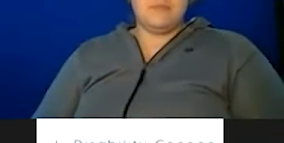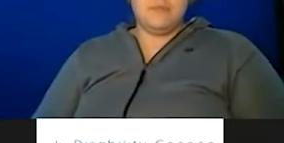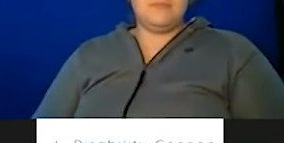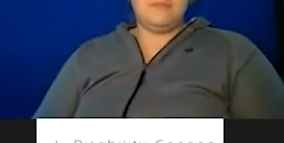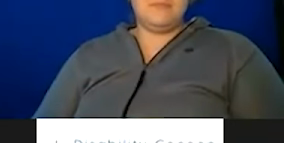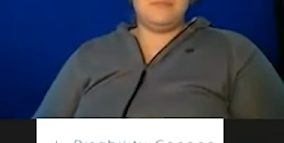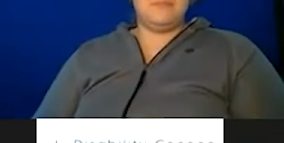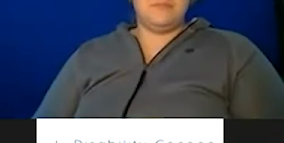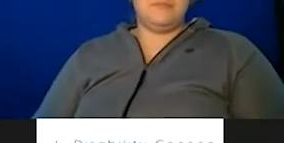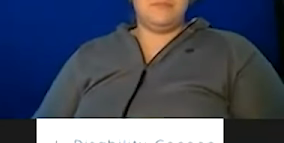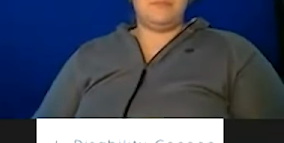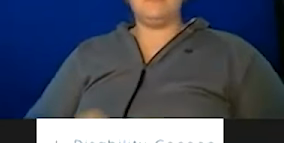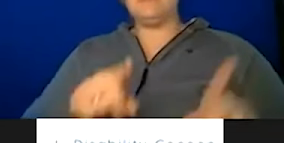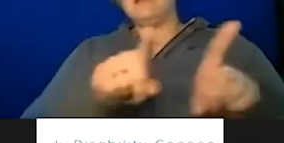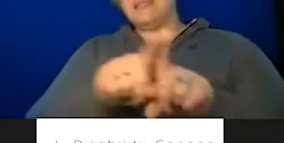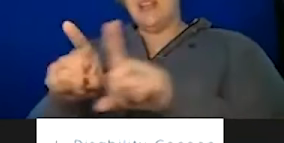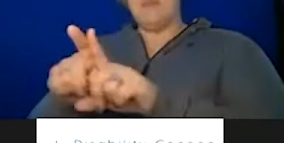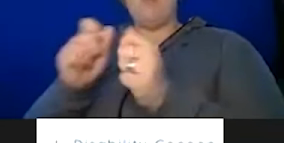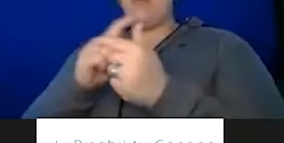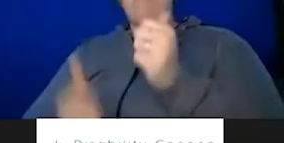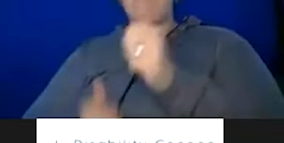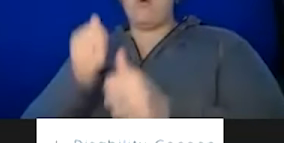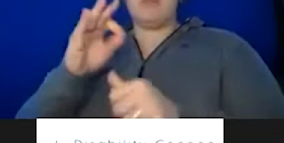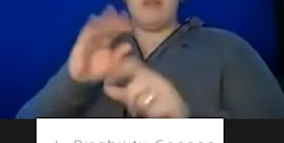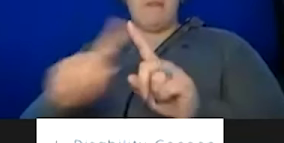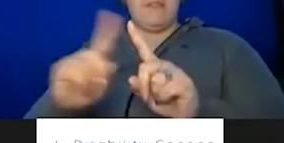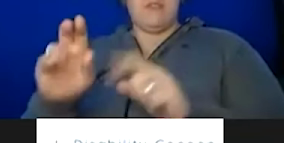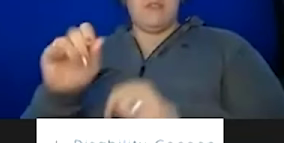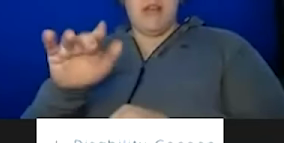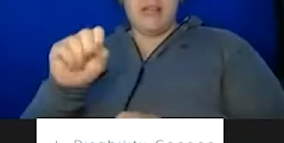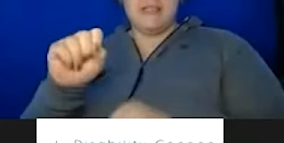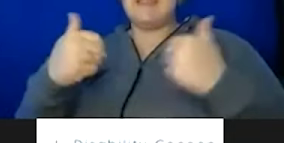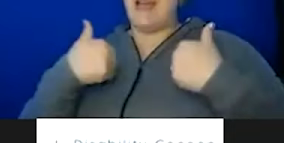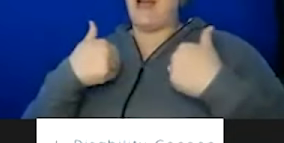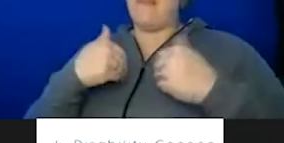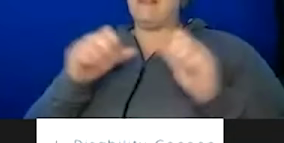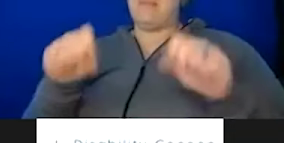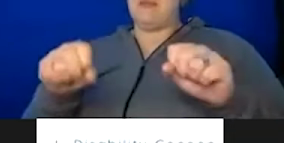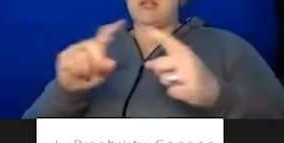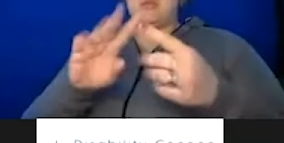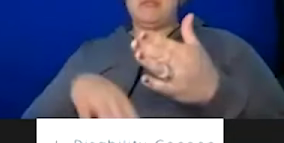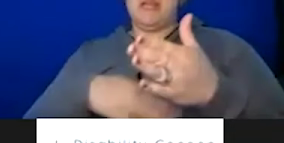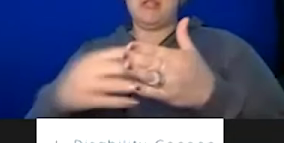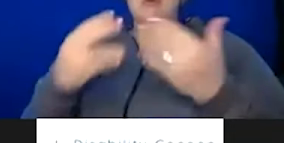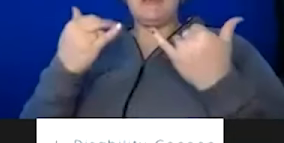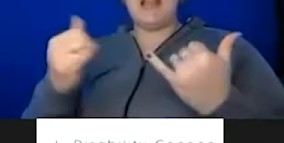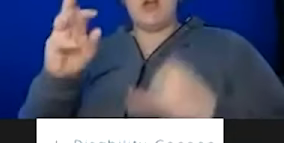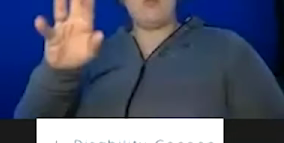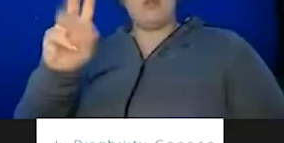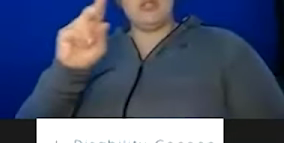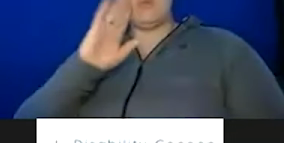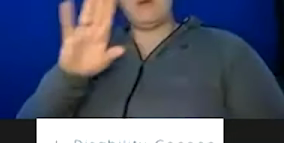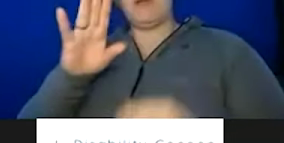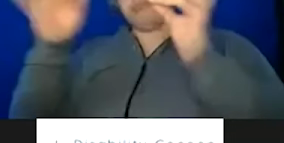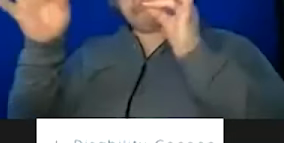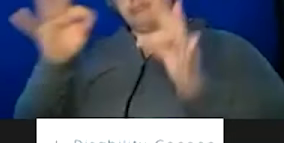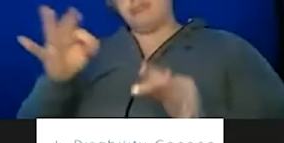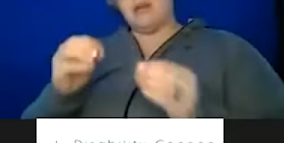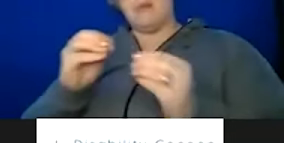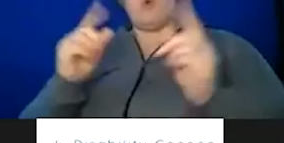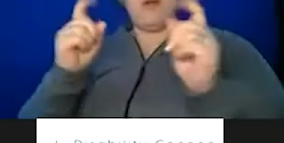here with most of these different types of devices. Now, Richard's going to get a little more complex with you today, and he's going to talk